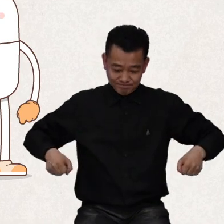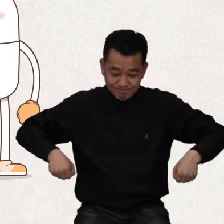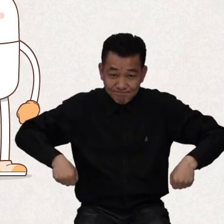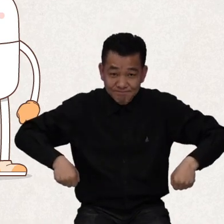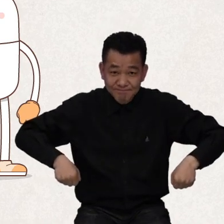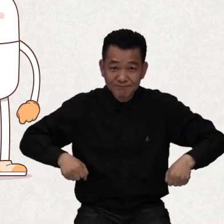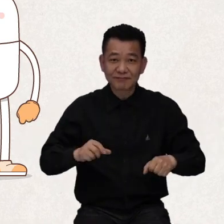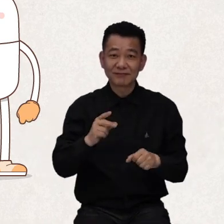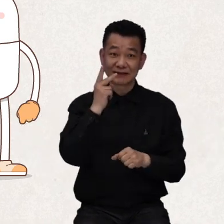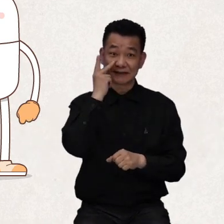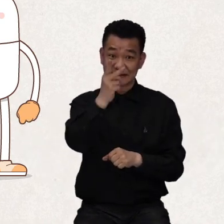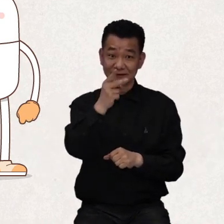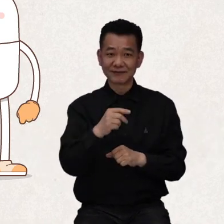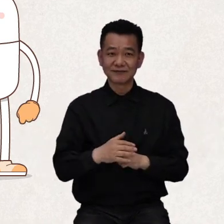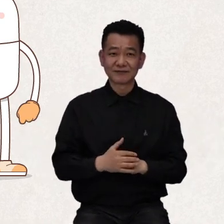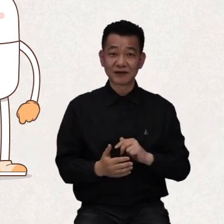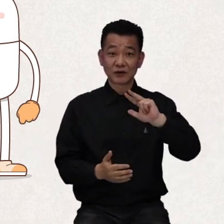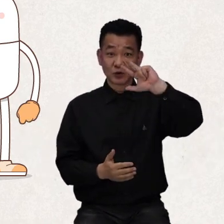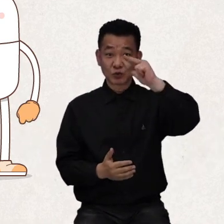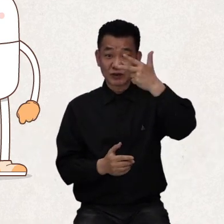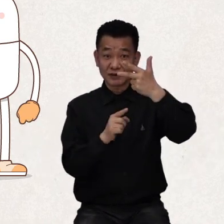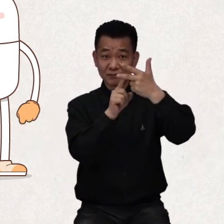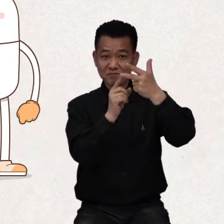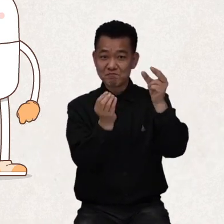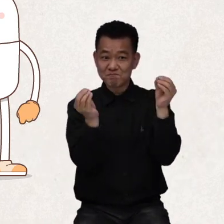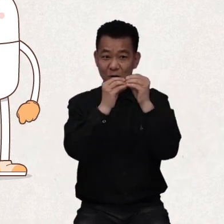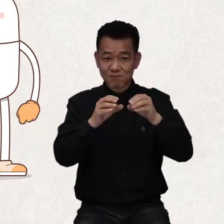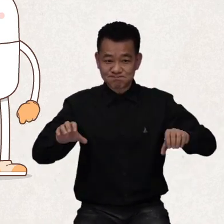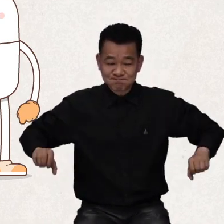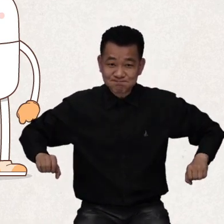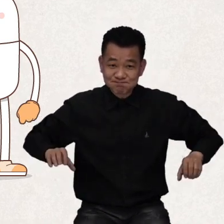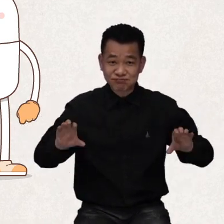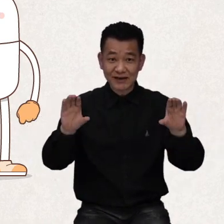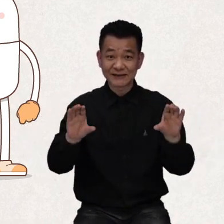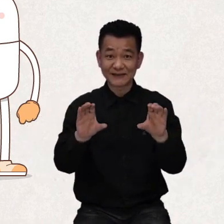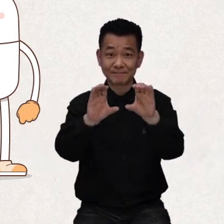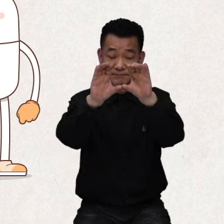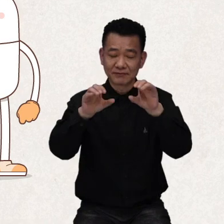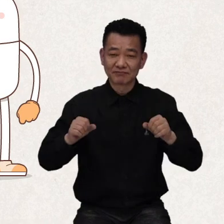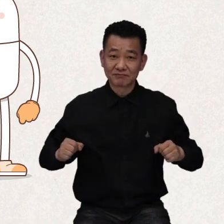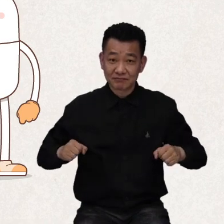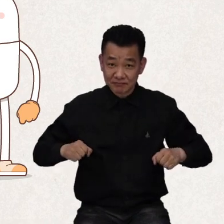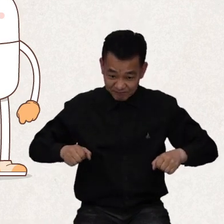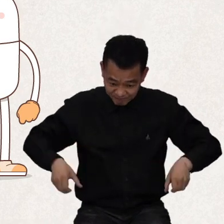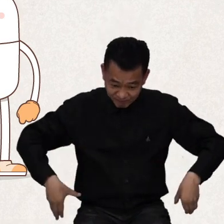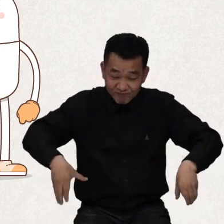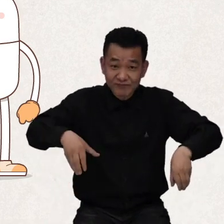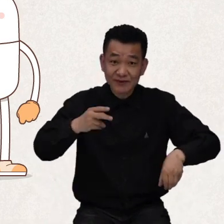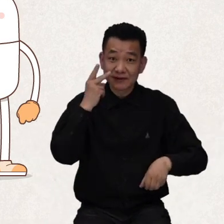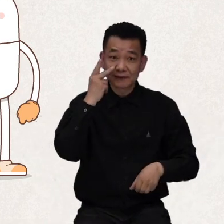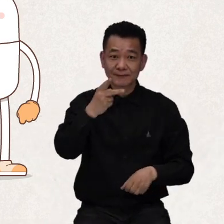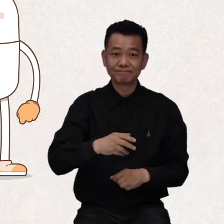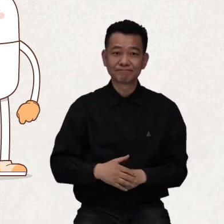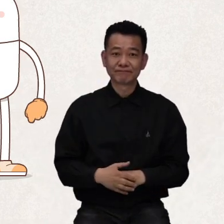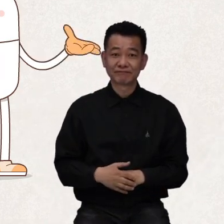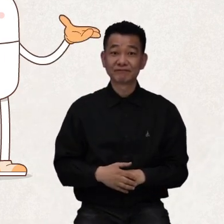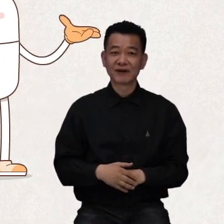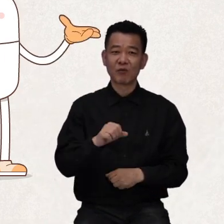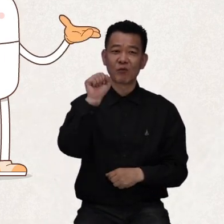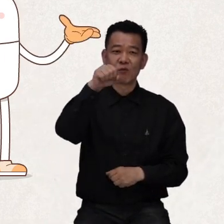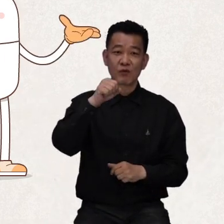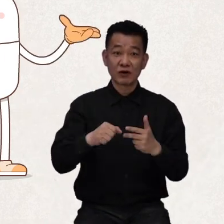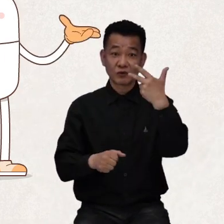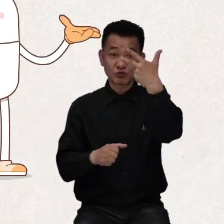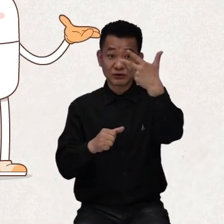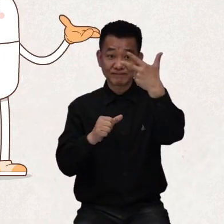than the first one. The third icon looks a lot more dynamic than the rest, right? Yeah, the